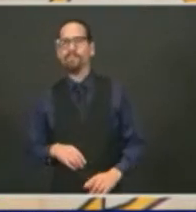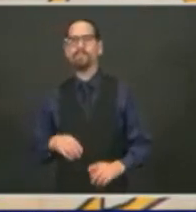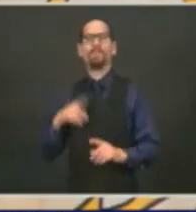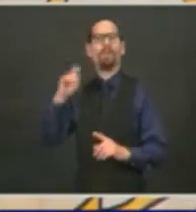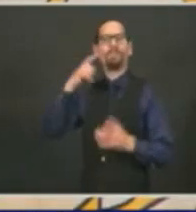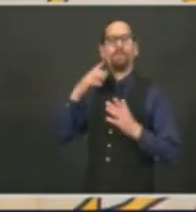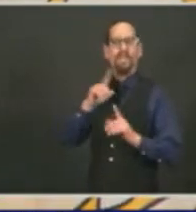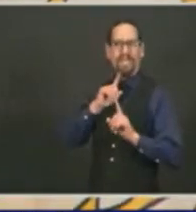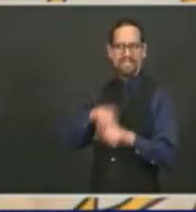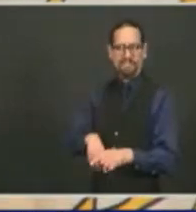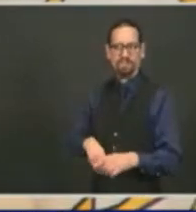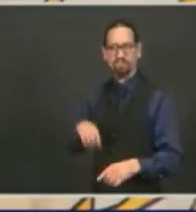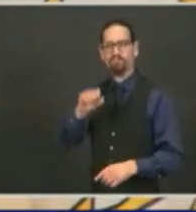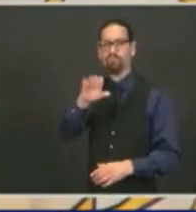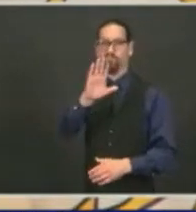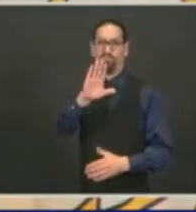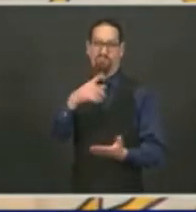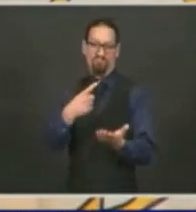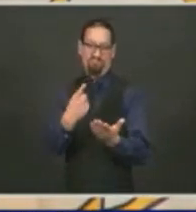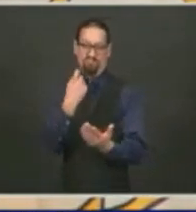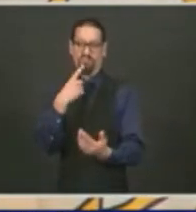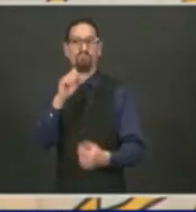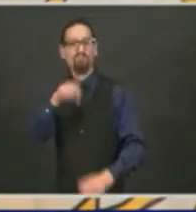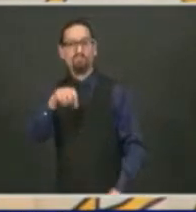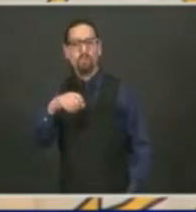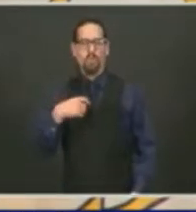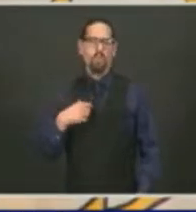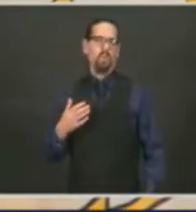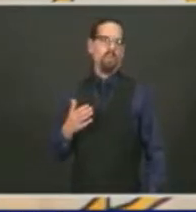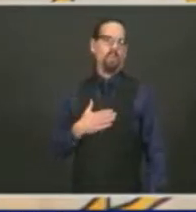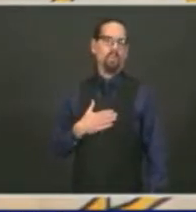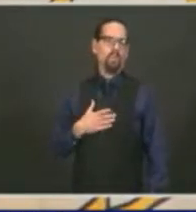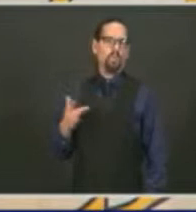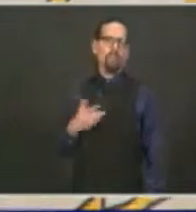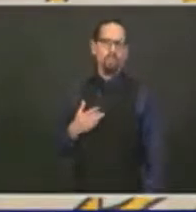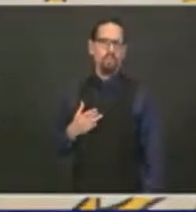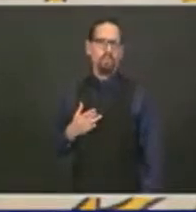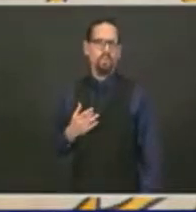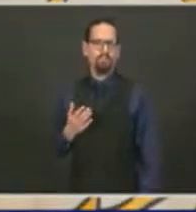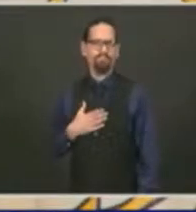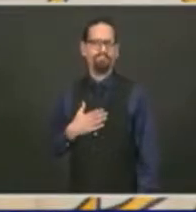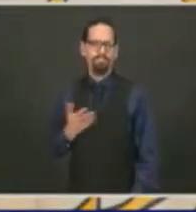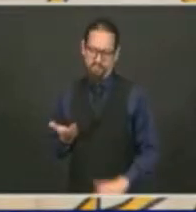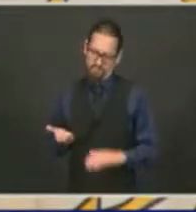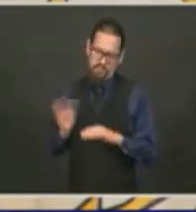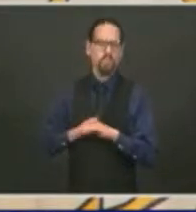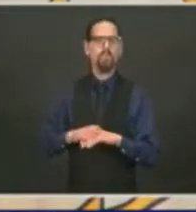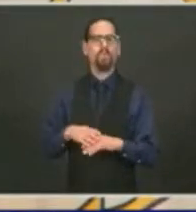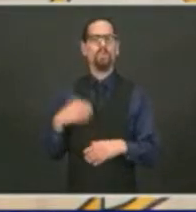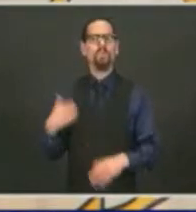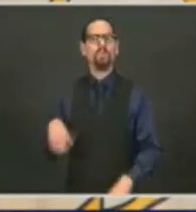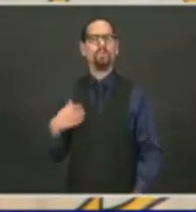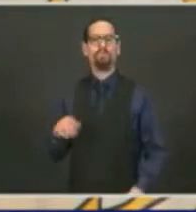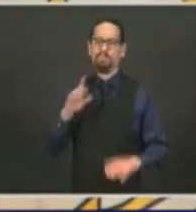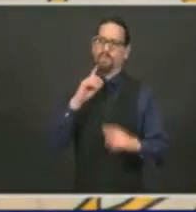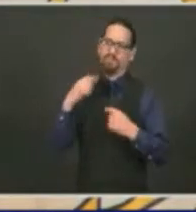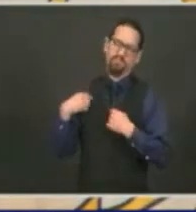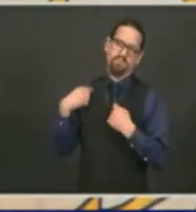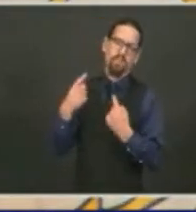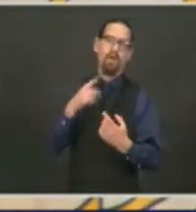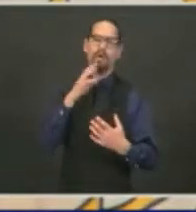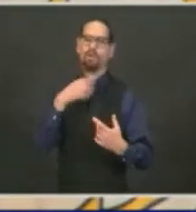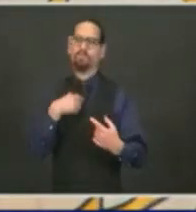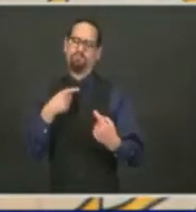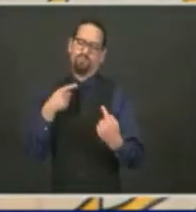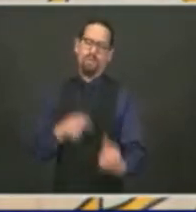it's beyond heartbreaking. We have been fighting the opioid pandemic and crisis